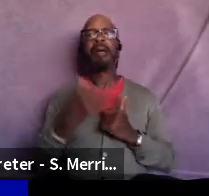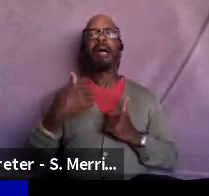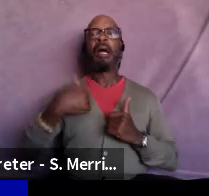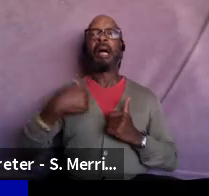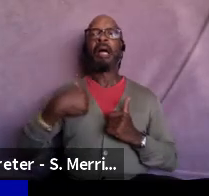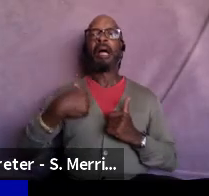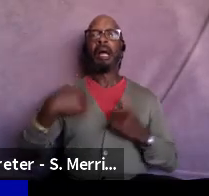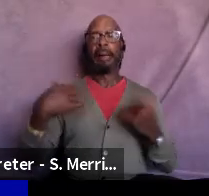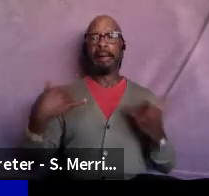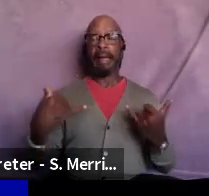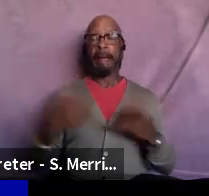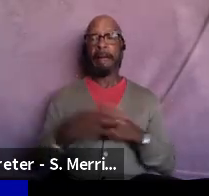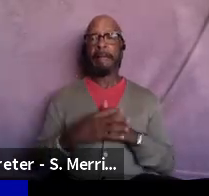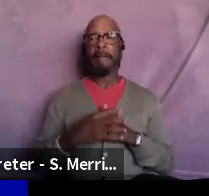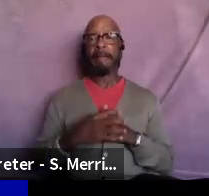to,